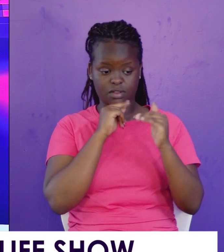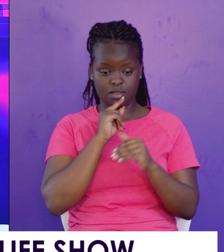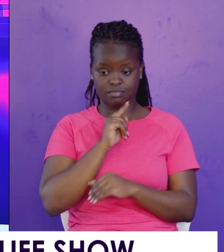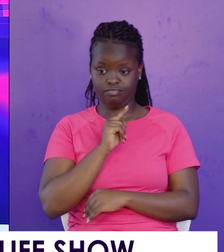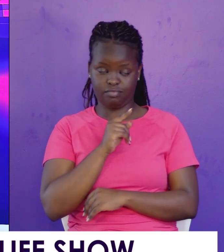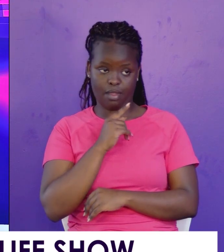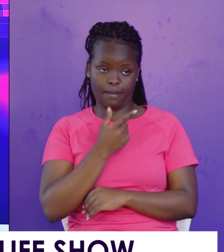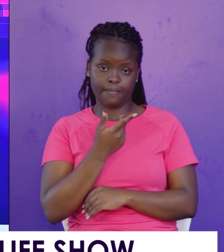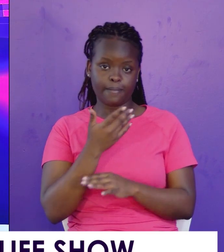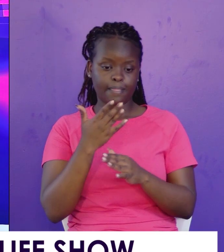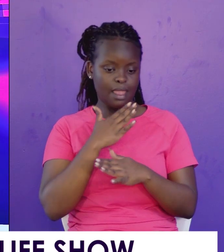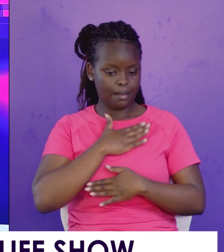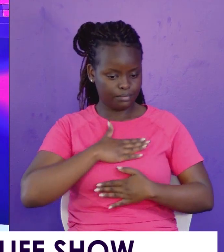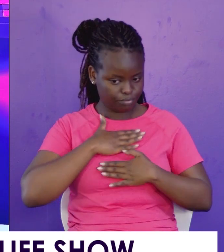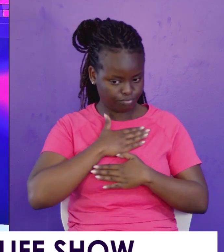he appreciated